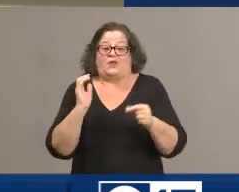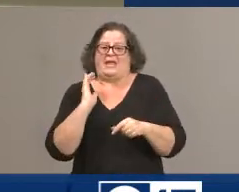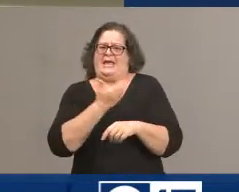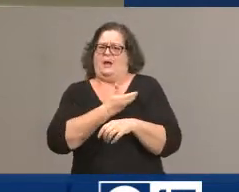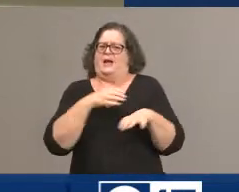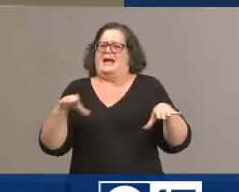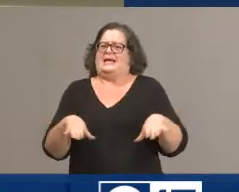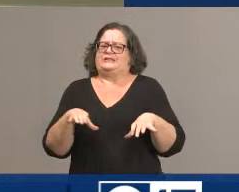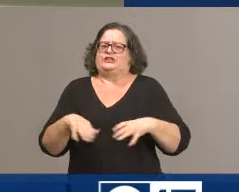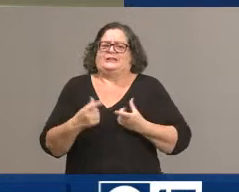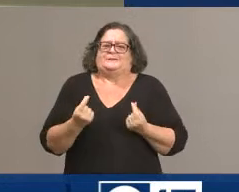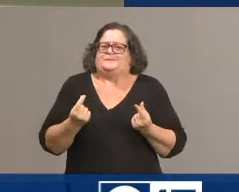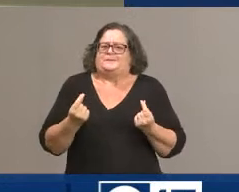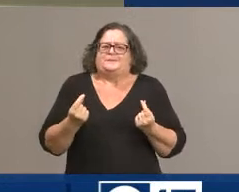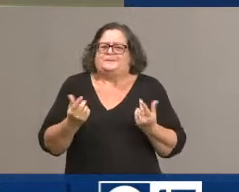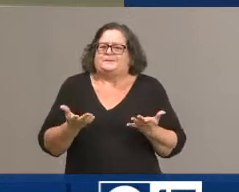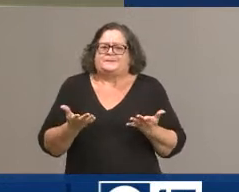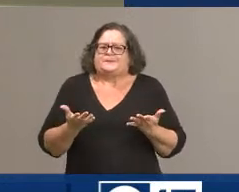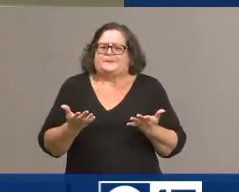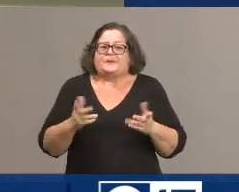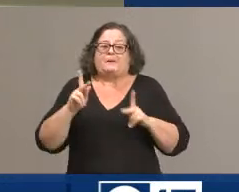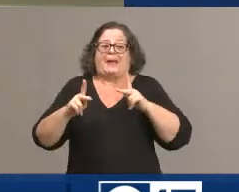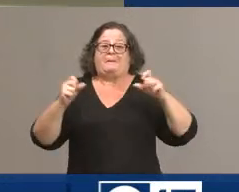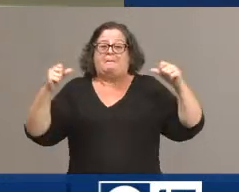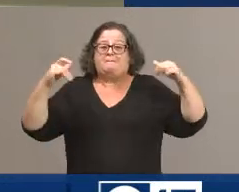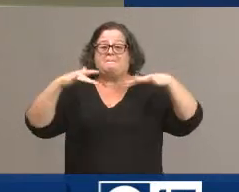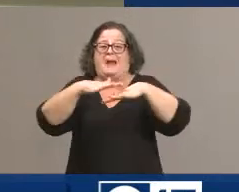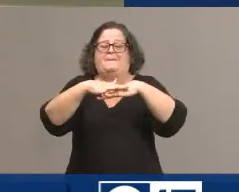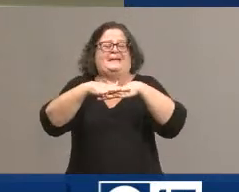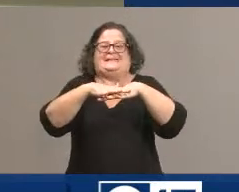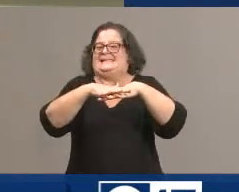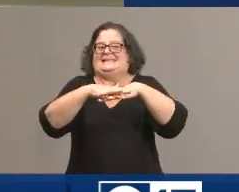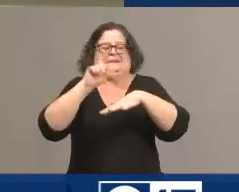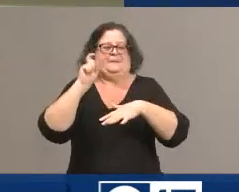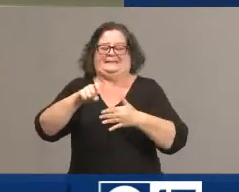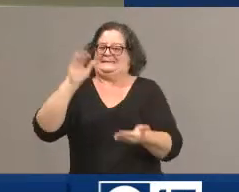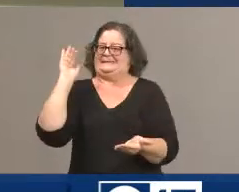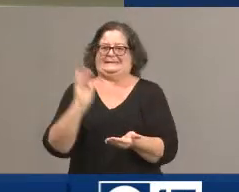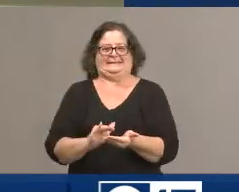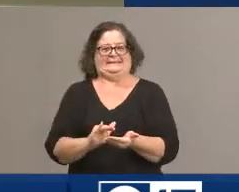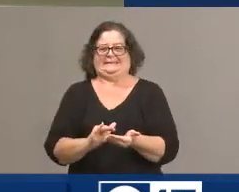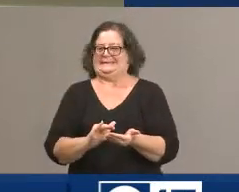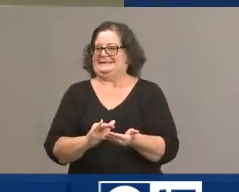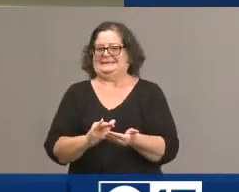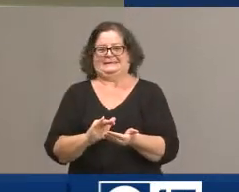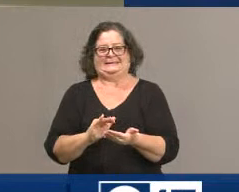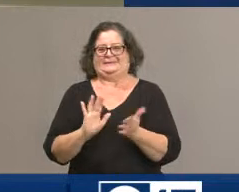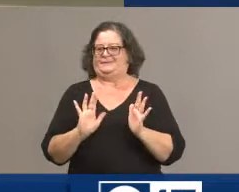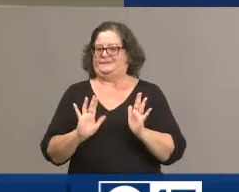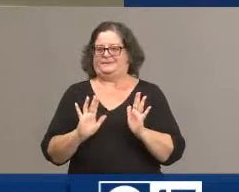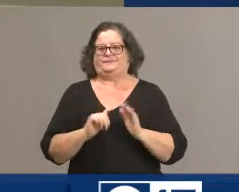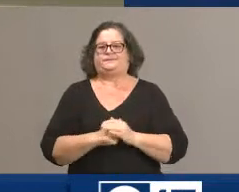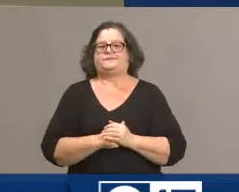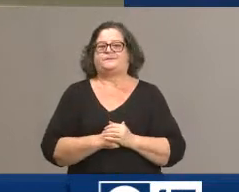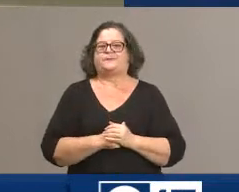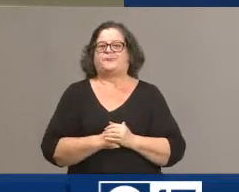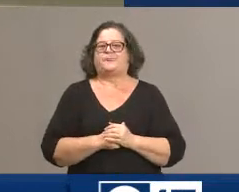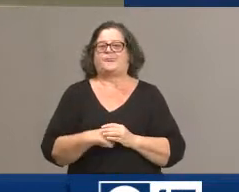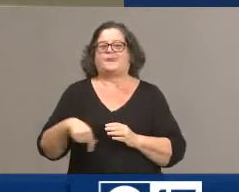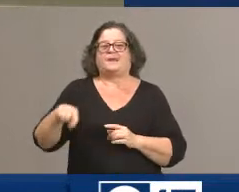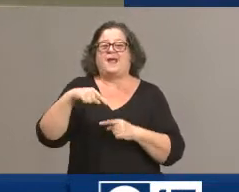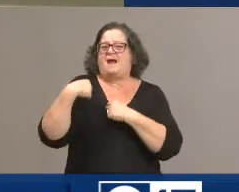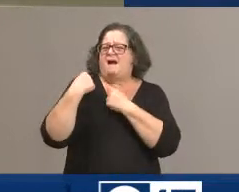large congregations. Arizonans have been, by and large, terrific, fantastic,